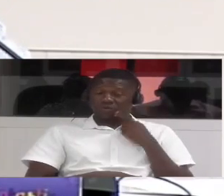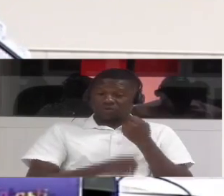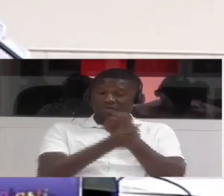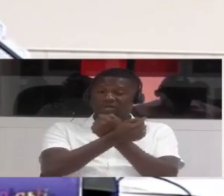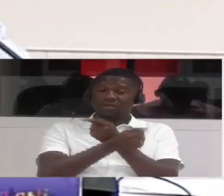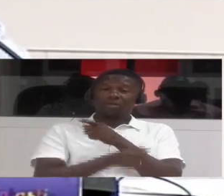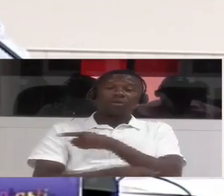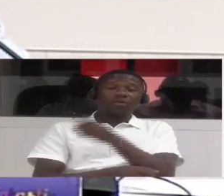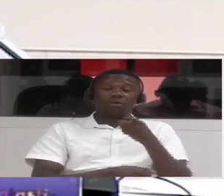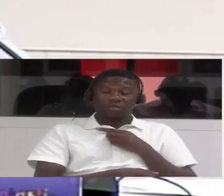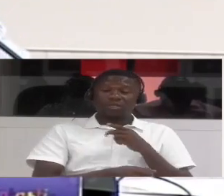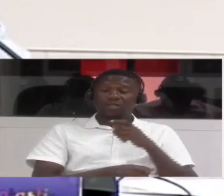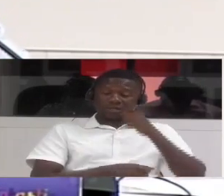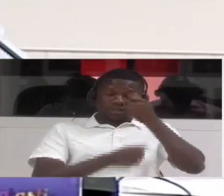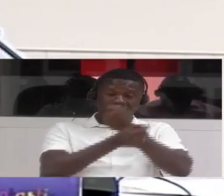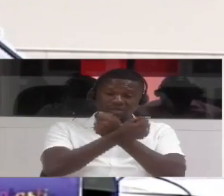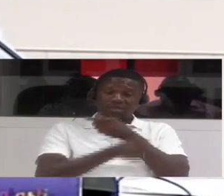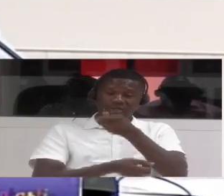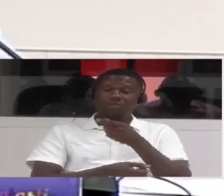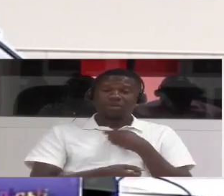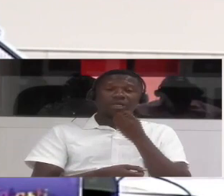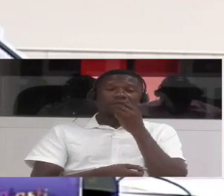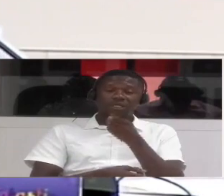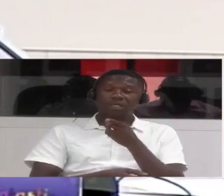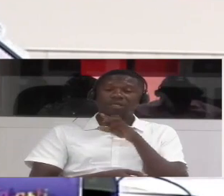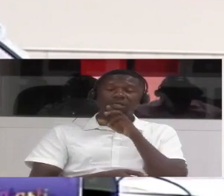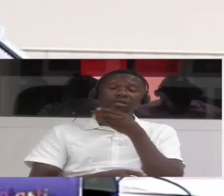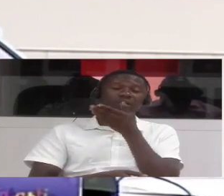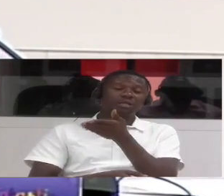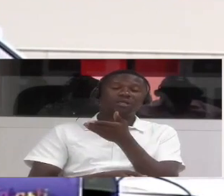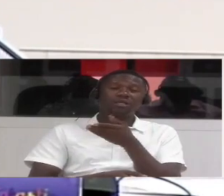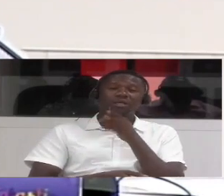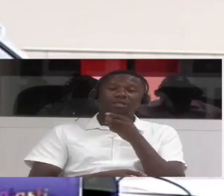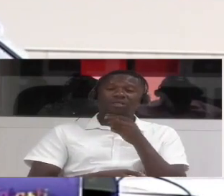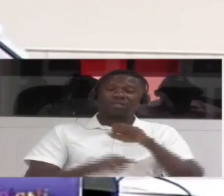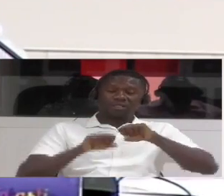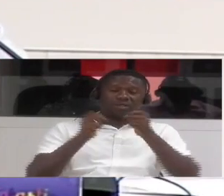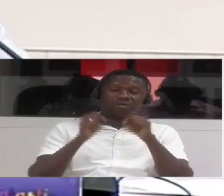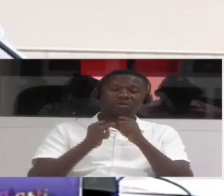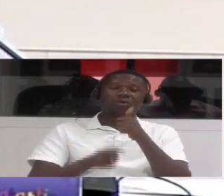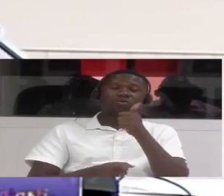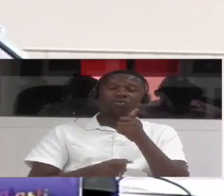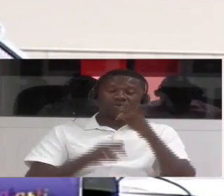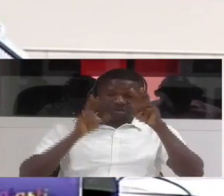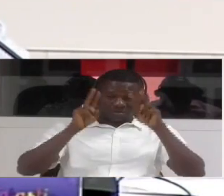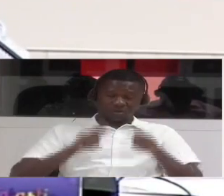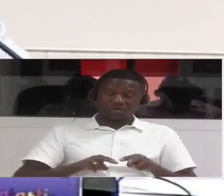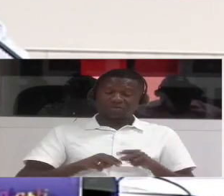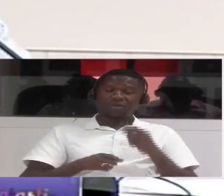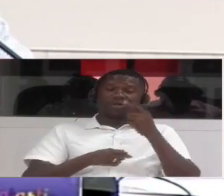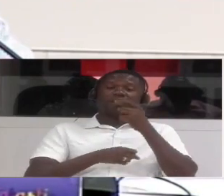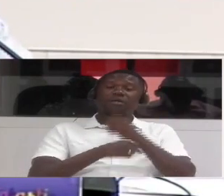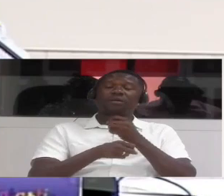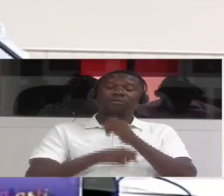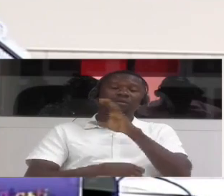arrested, those that arrested him were accusing him of destroying the good image of the country through the story,